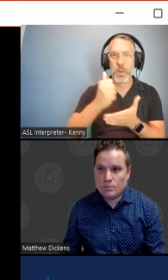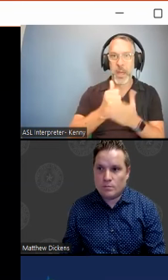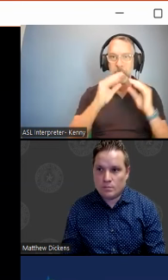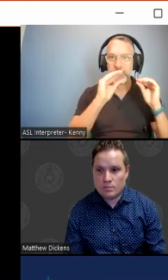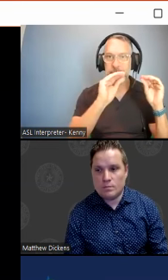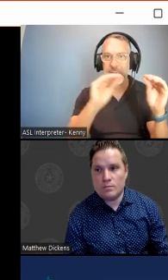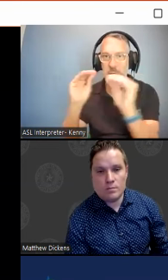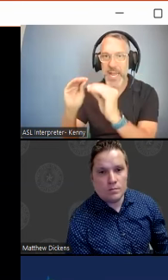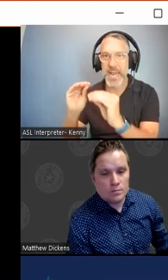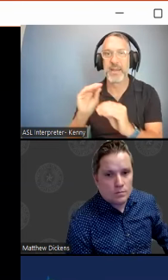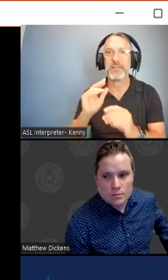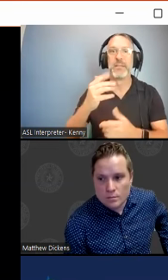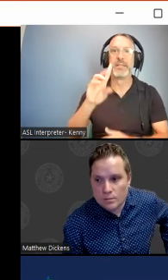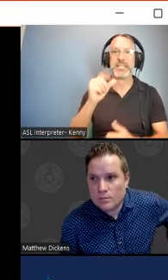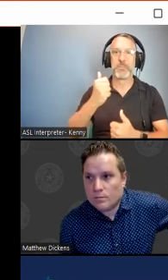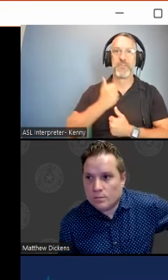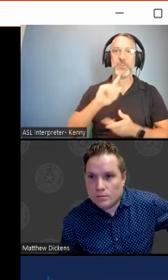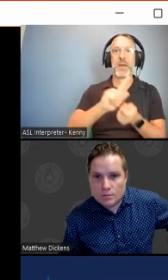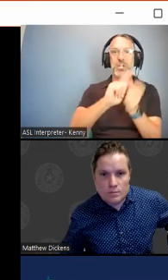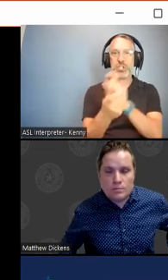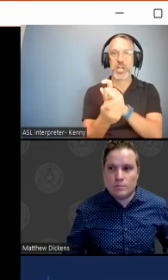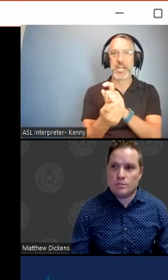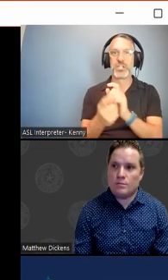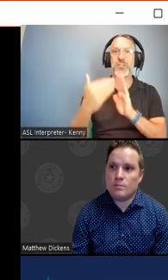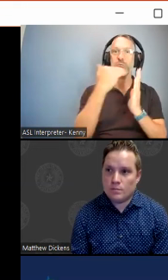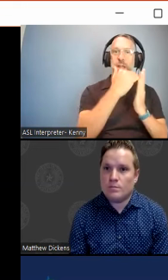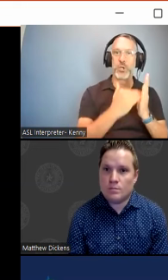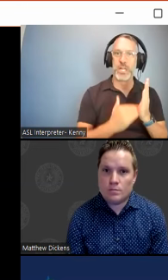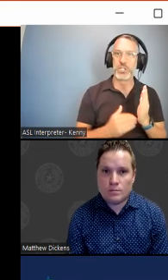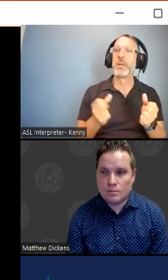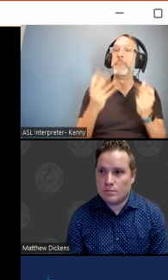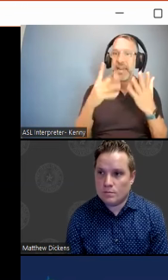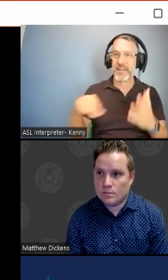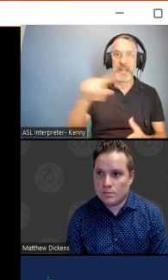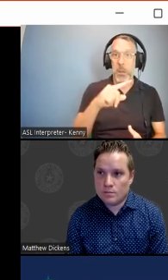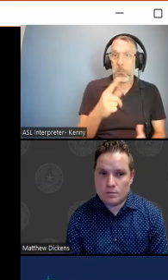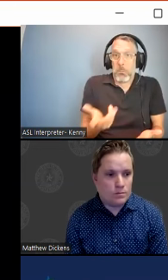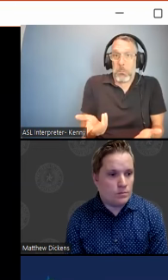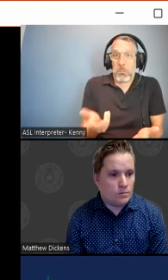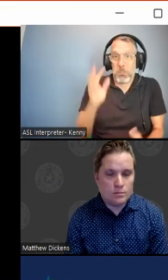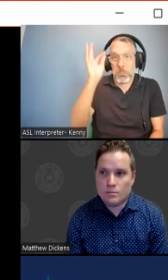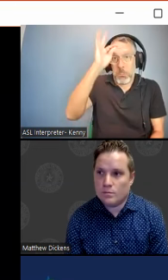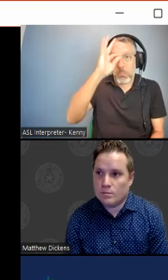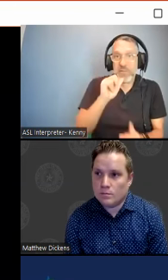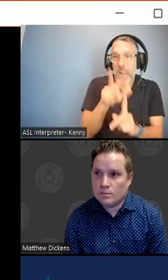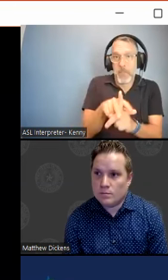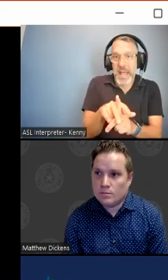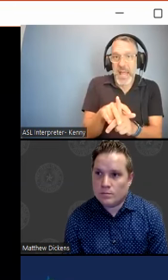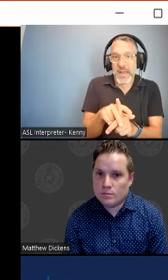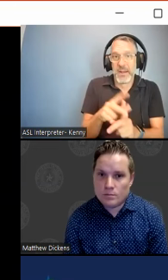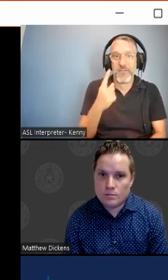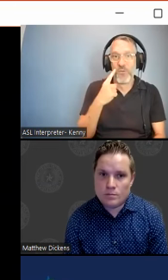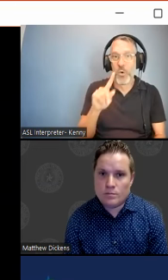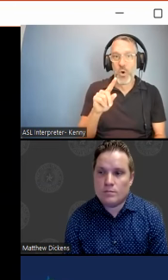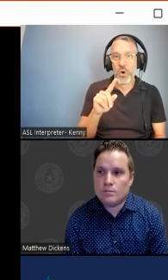the disabled veterans about the change in the regulations, because many of them, they haven't applied for